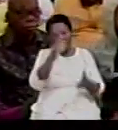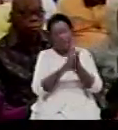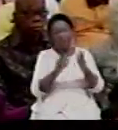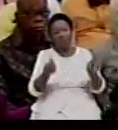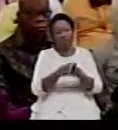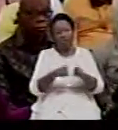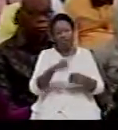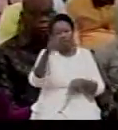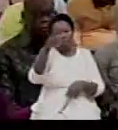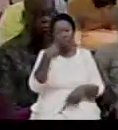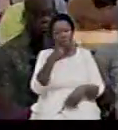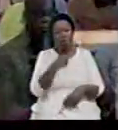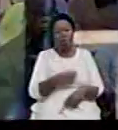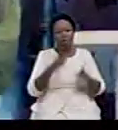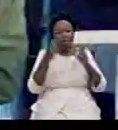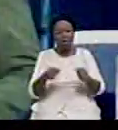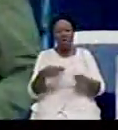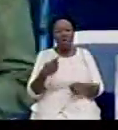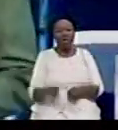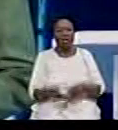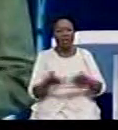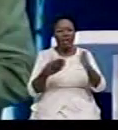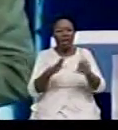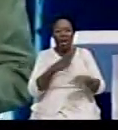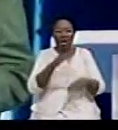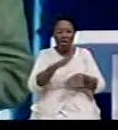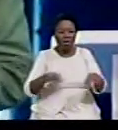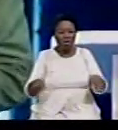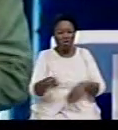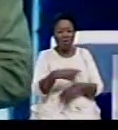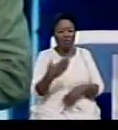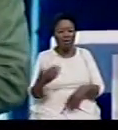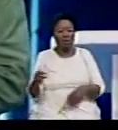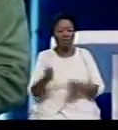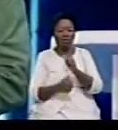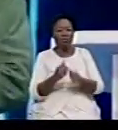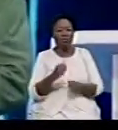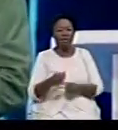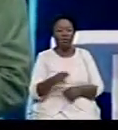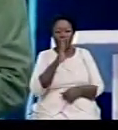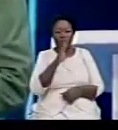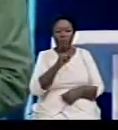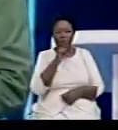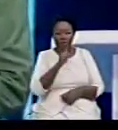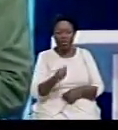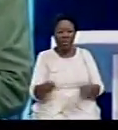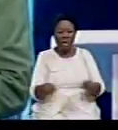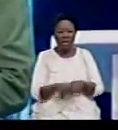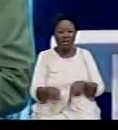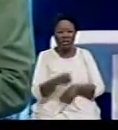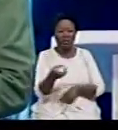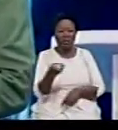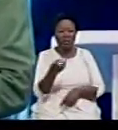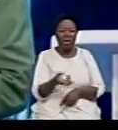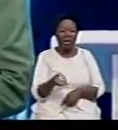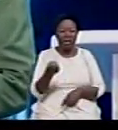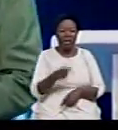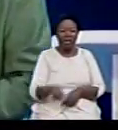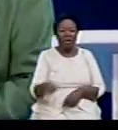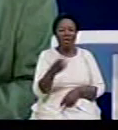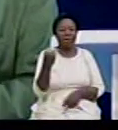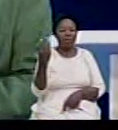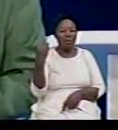quickeneth the dead, and calleth those things which be not as though they were. And then in